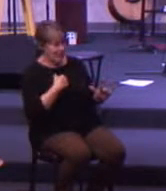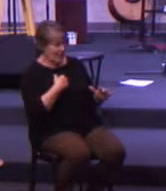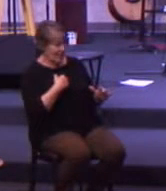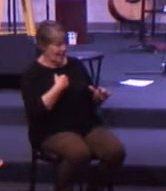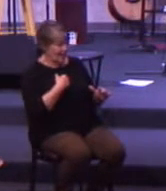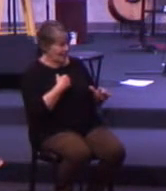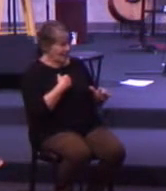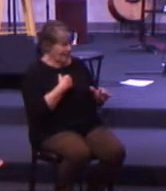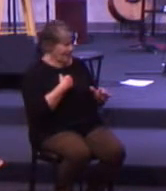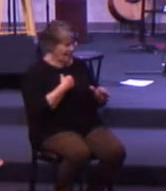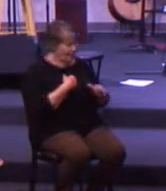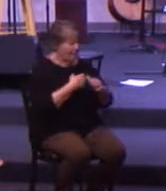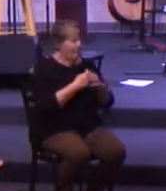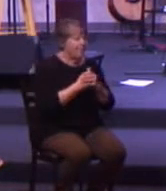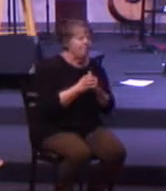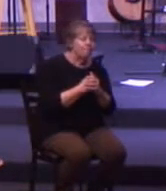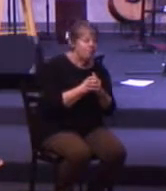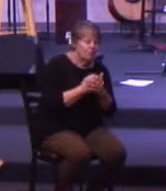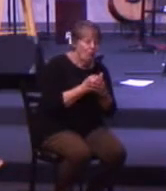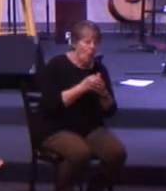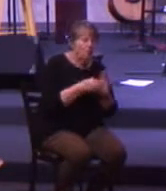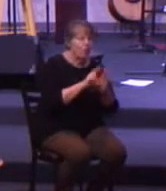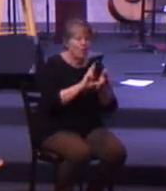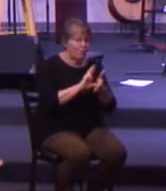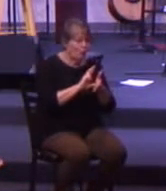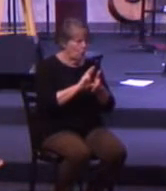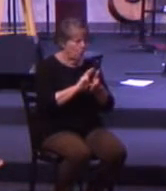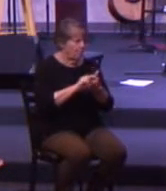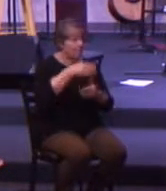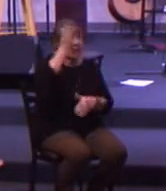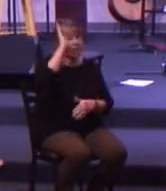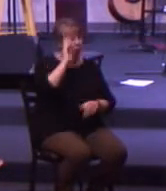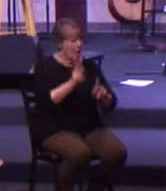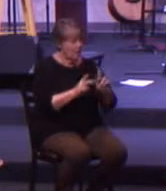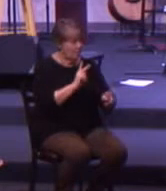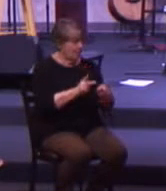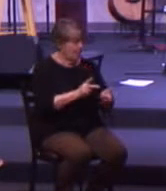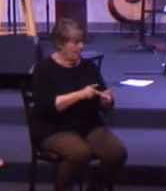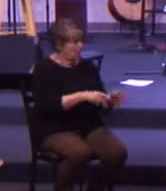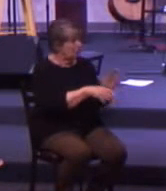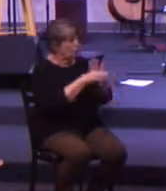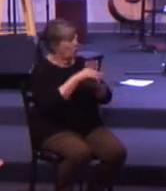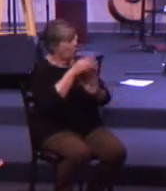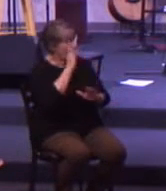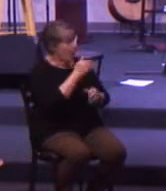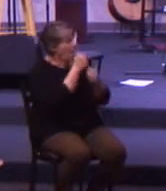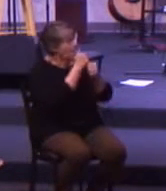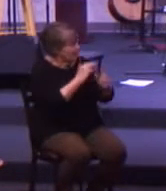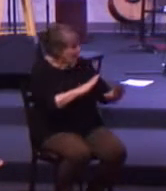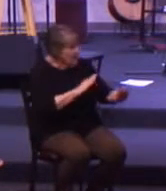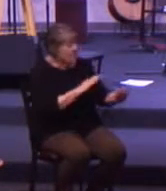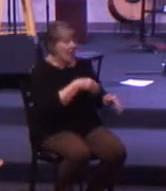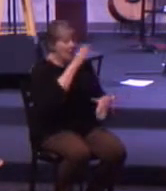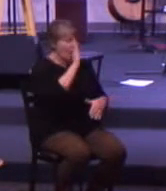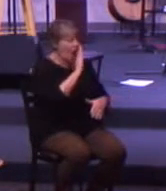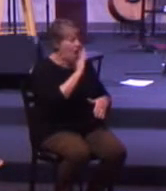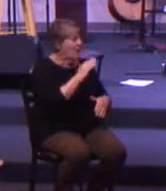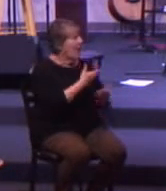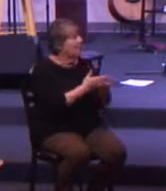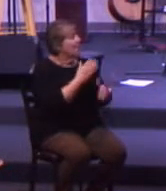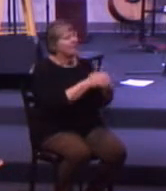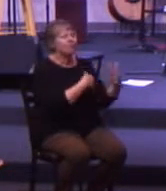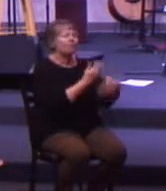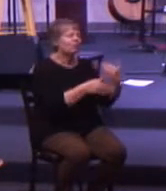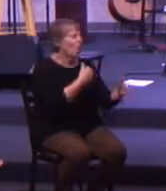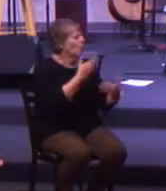point in the story? Brief review. God's people, chosen by God, blessed by God, and things were going incredibly well. The promise of God